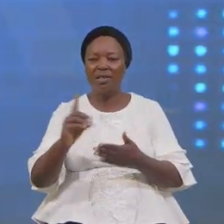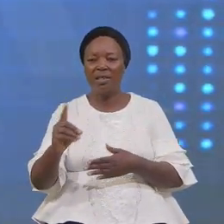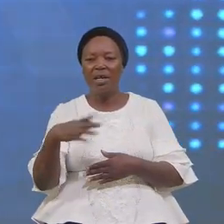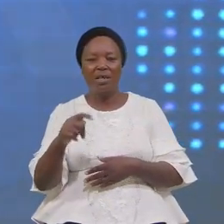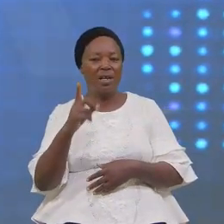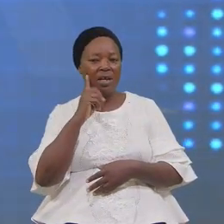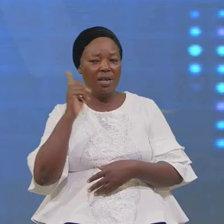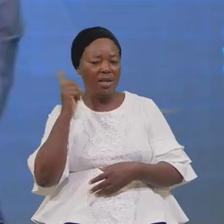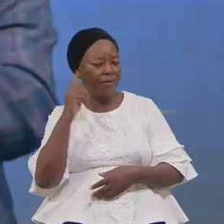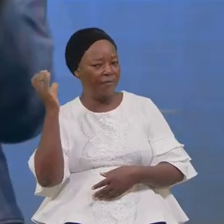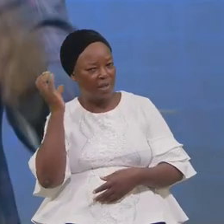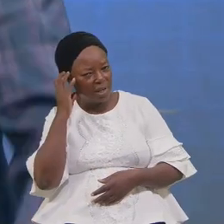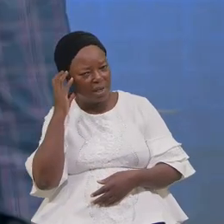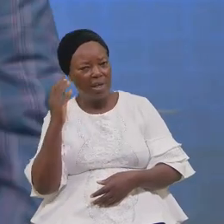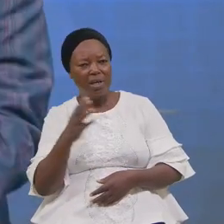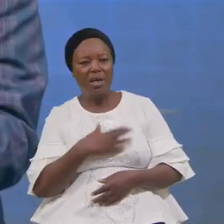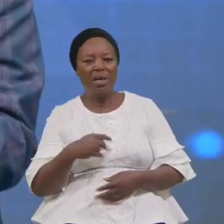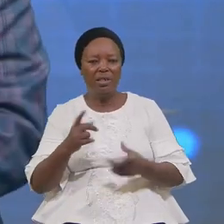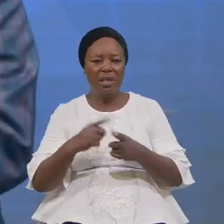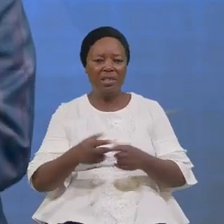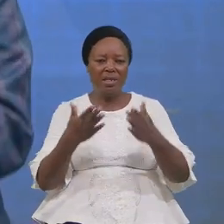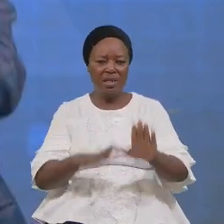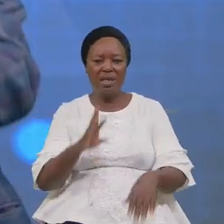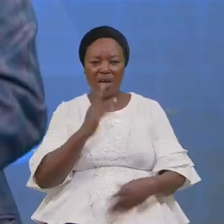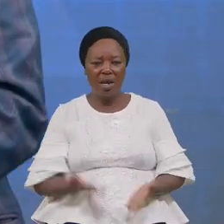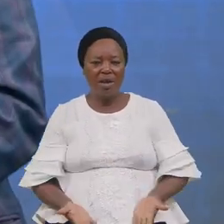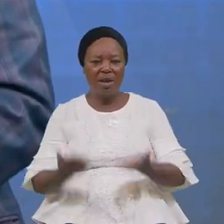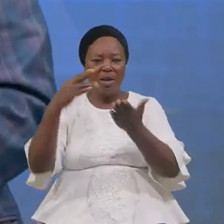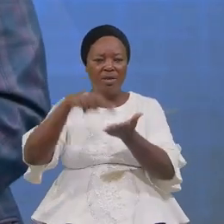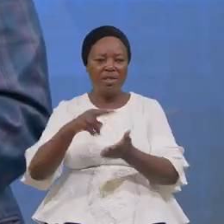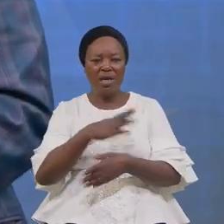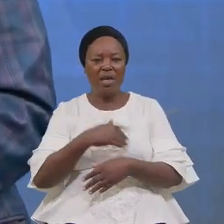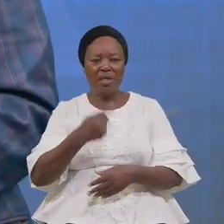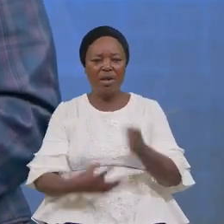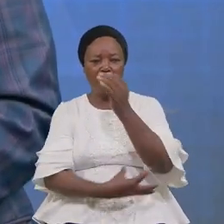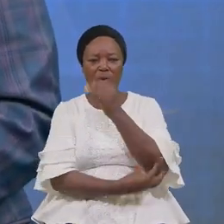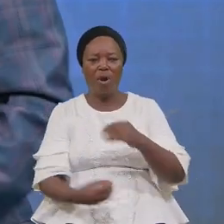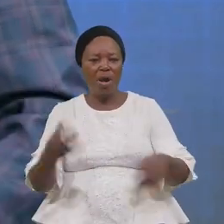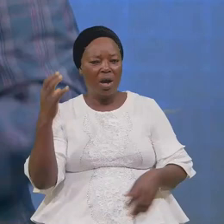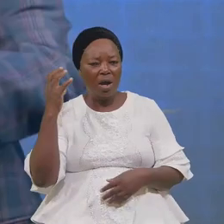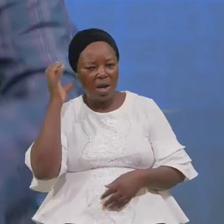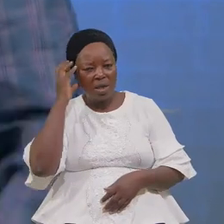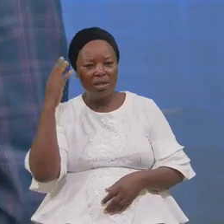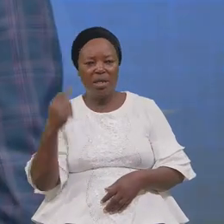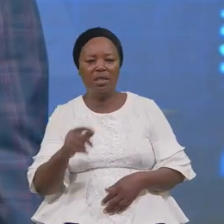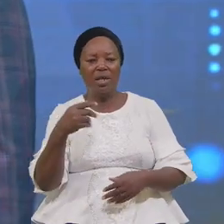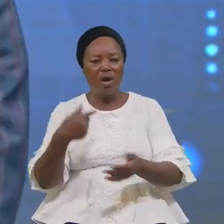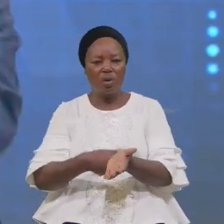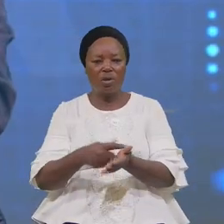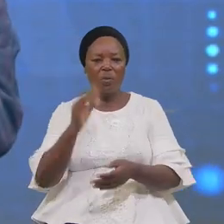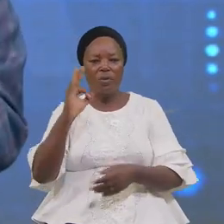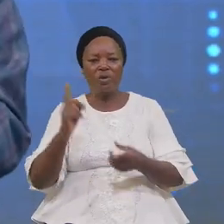deaf hear, the dead are raised, and the poor have the gospel preached unto them.